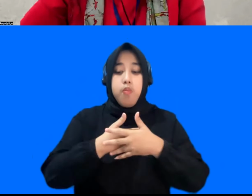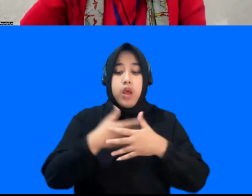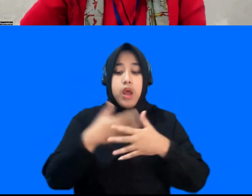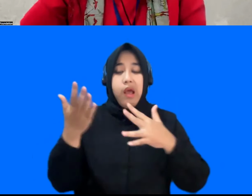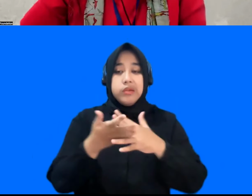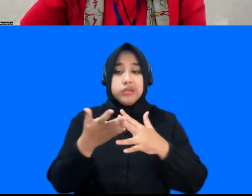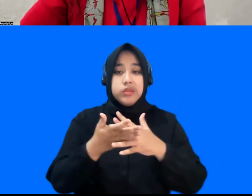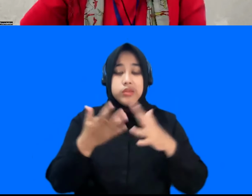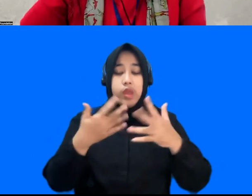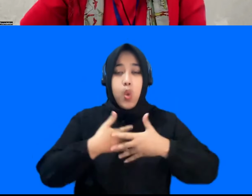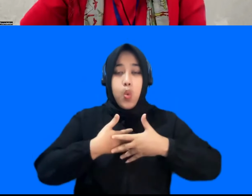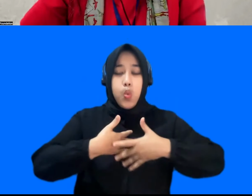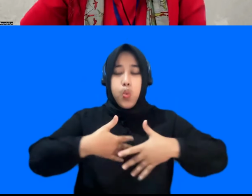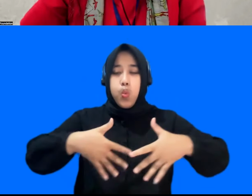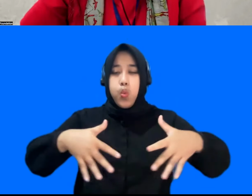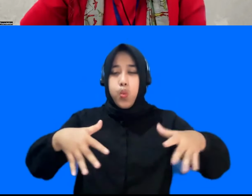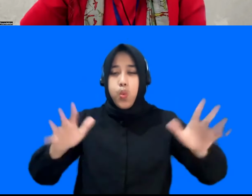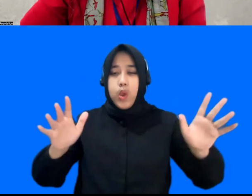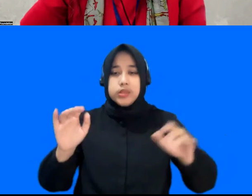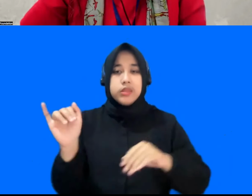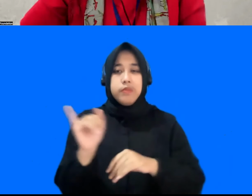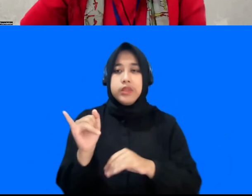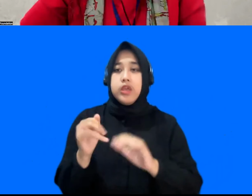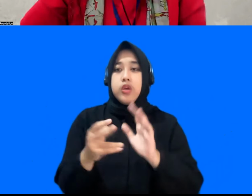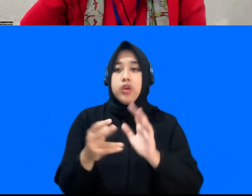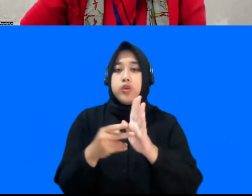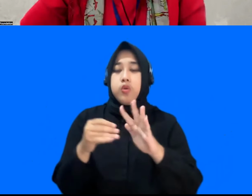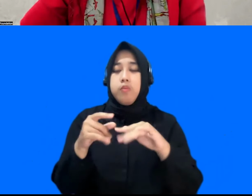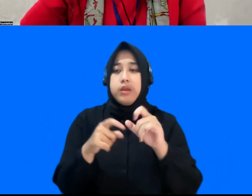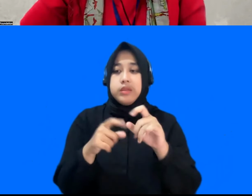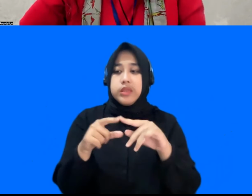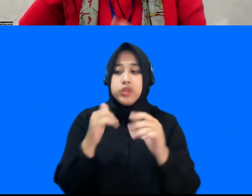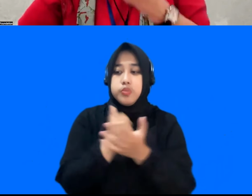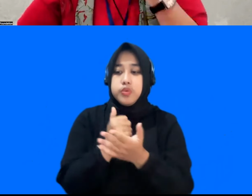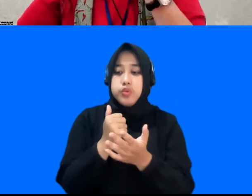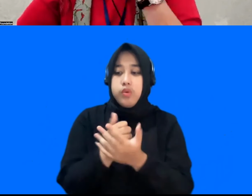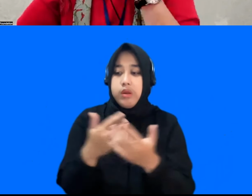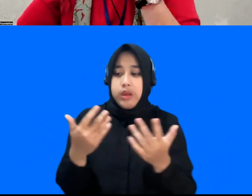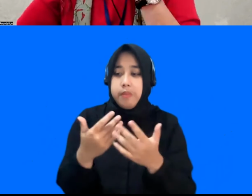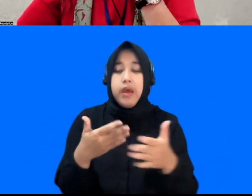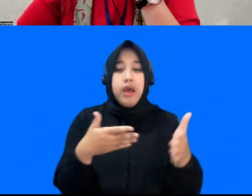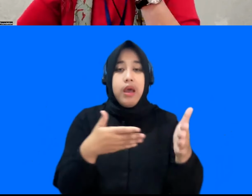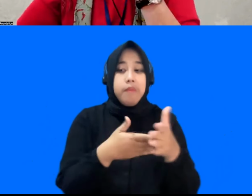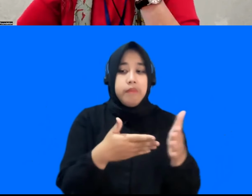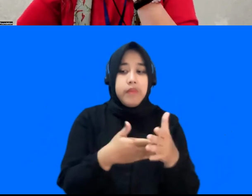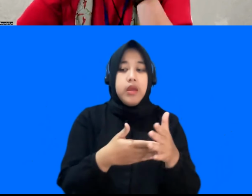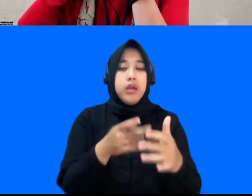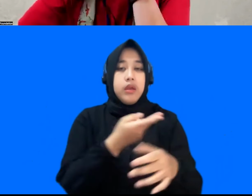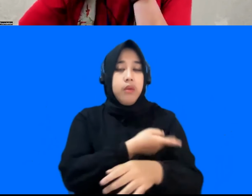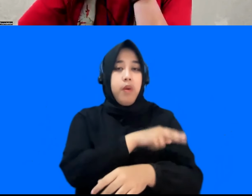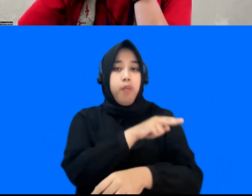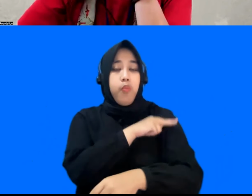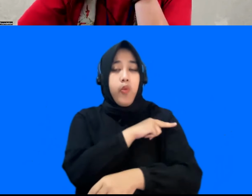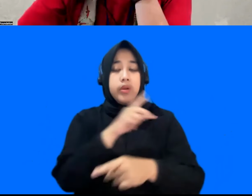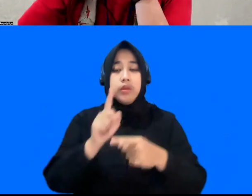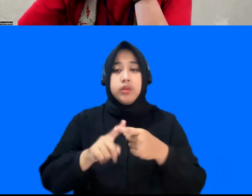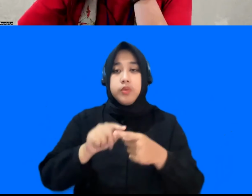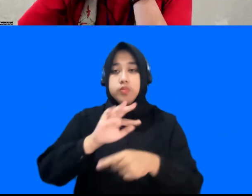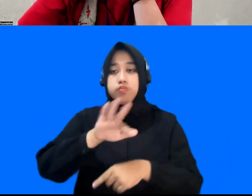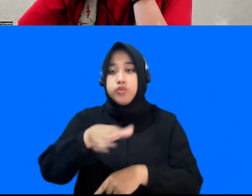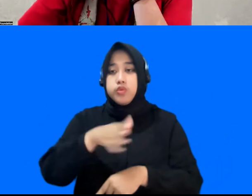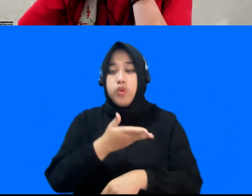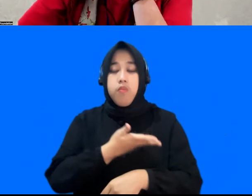So what are some competency gaps students can work on? And can you share a bit more about like the